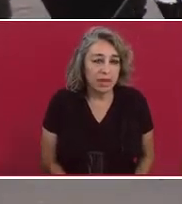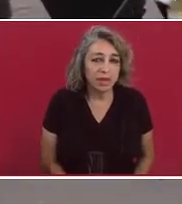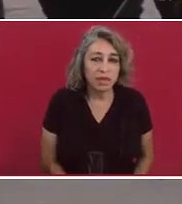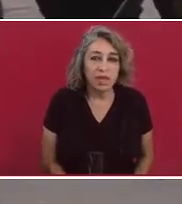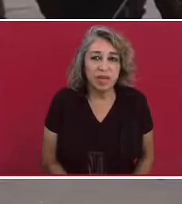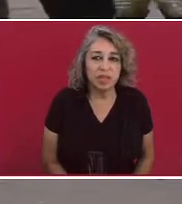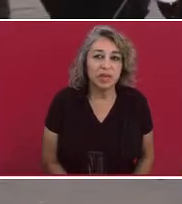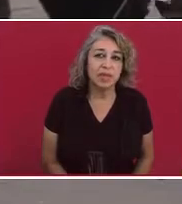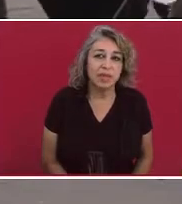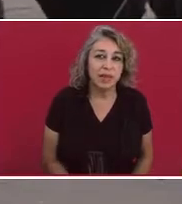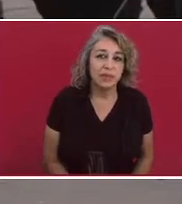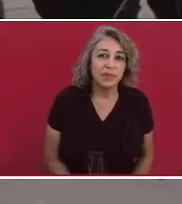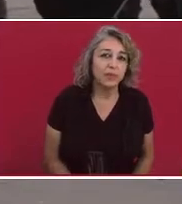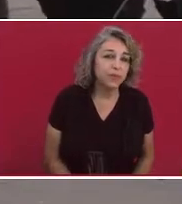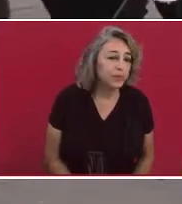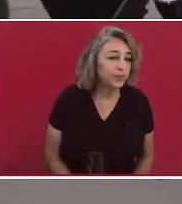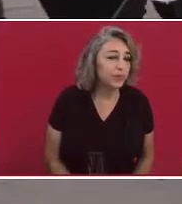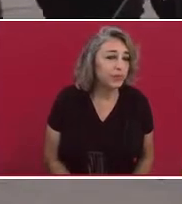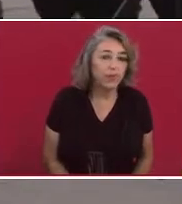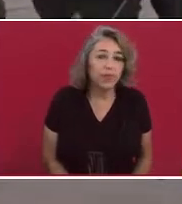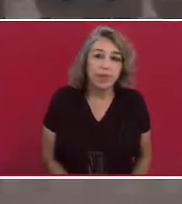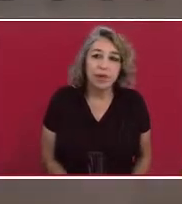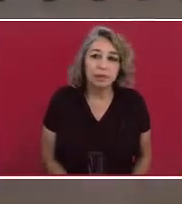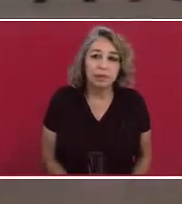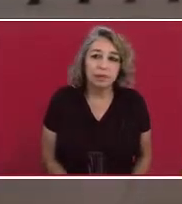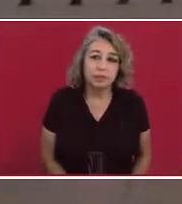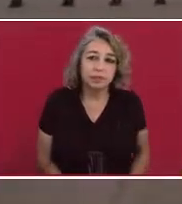some kind of address right there.